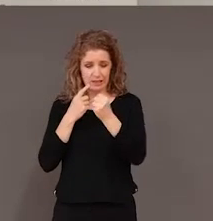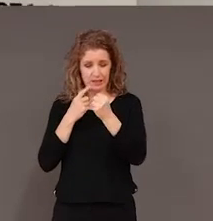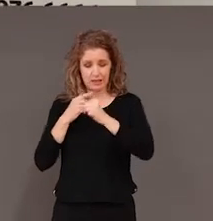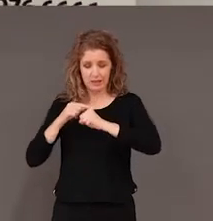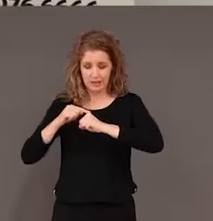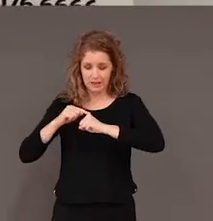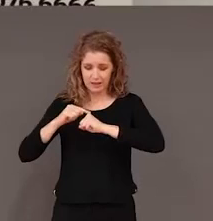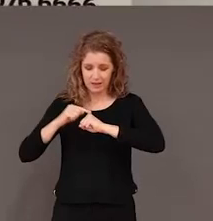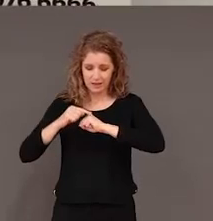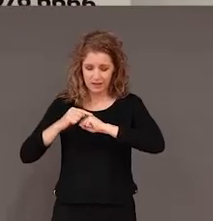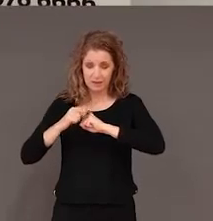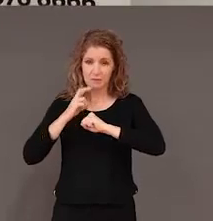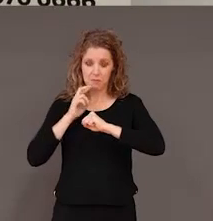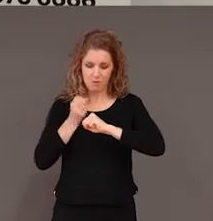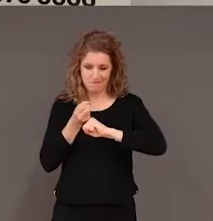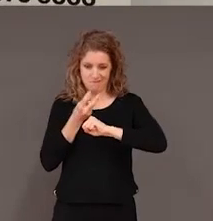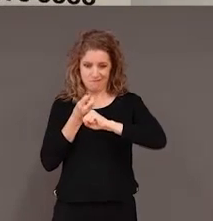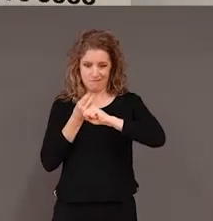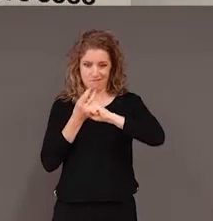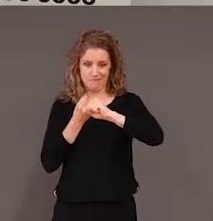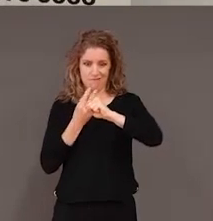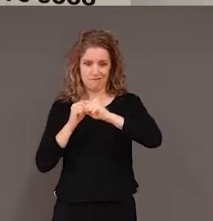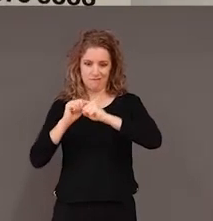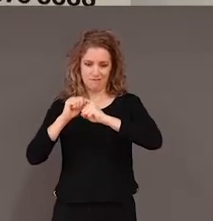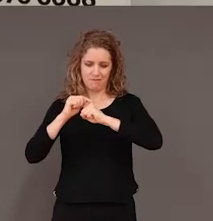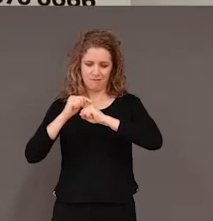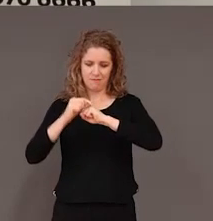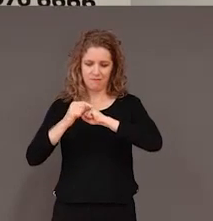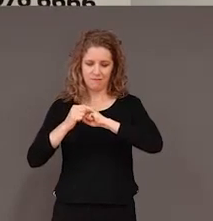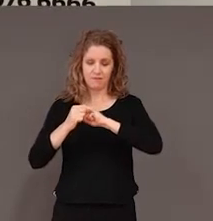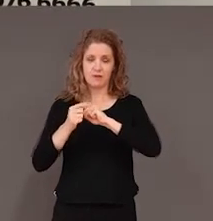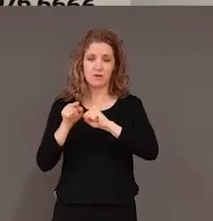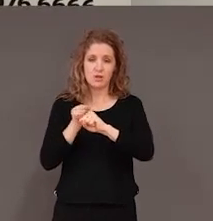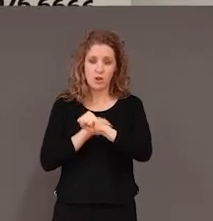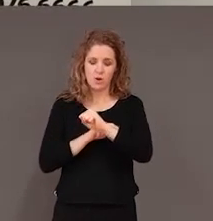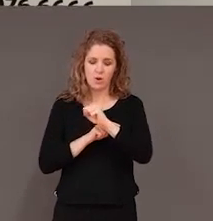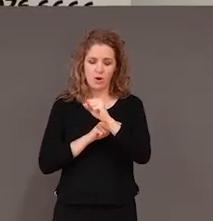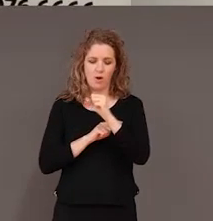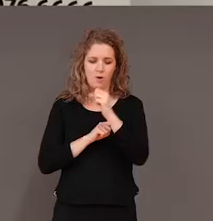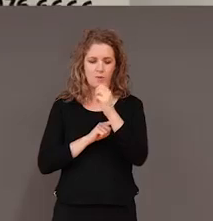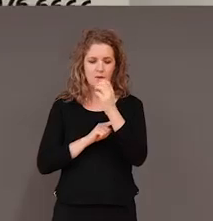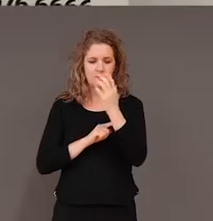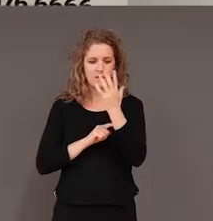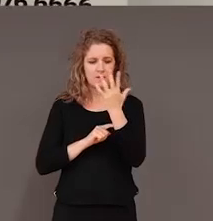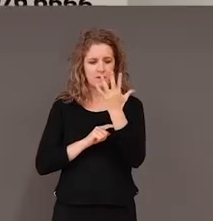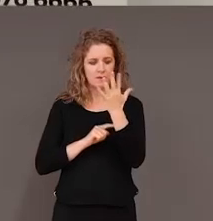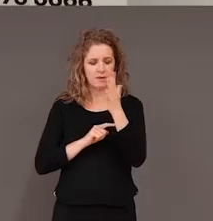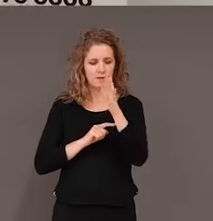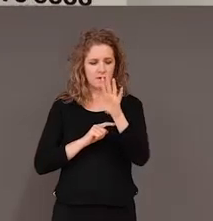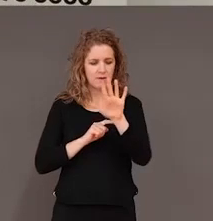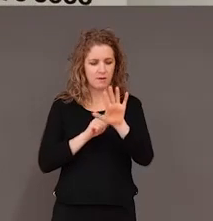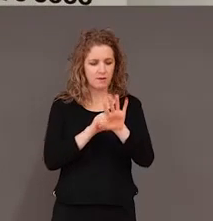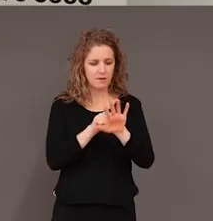shape and the prominence of your knuckles is more pronounced. Then slowly open your fist and notice that